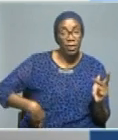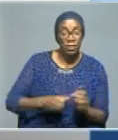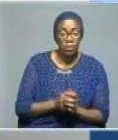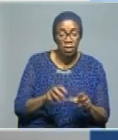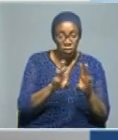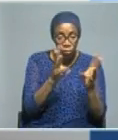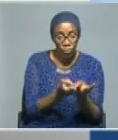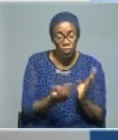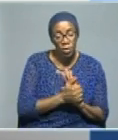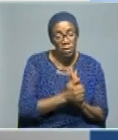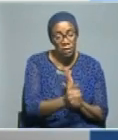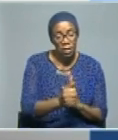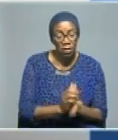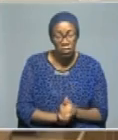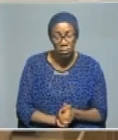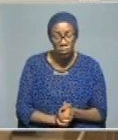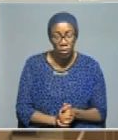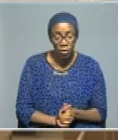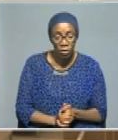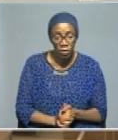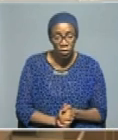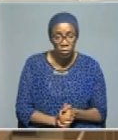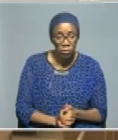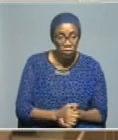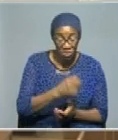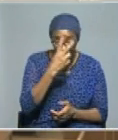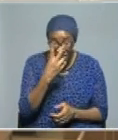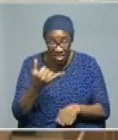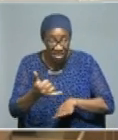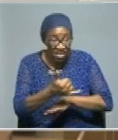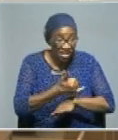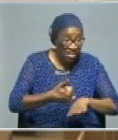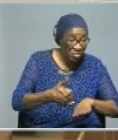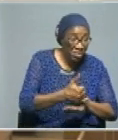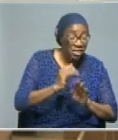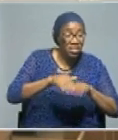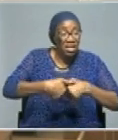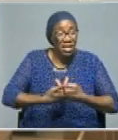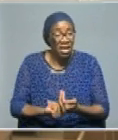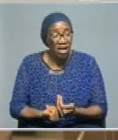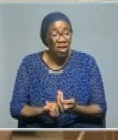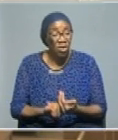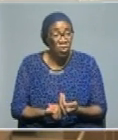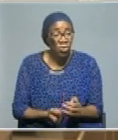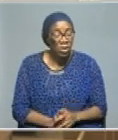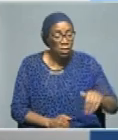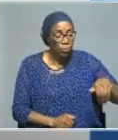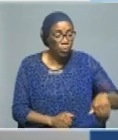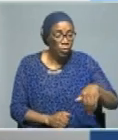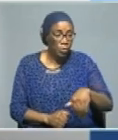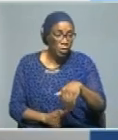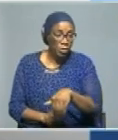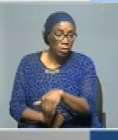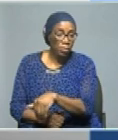to just take a tour of the venue to see the setting up and to affirm indeed the team have prepared